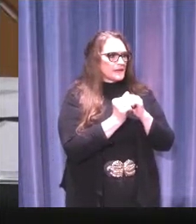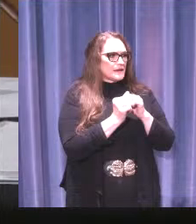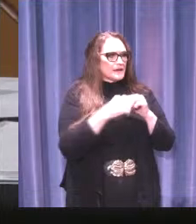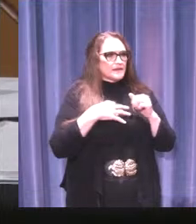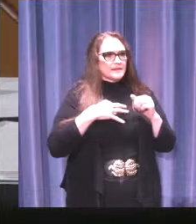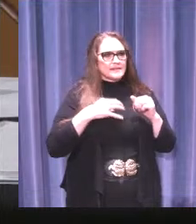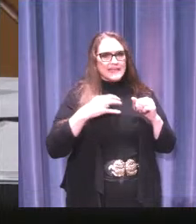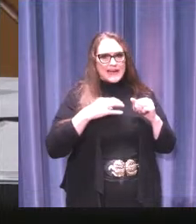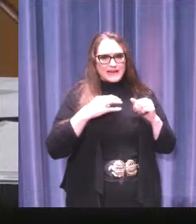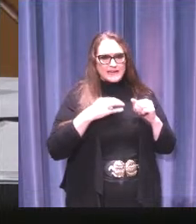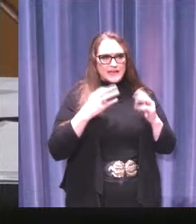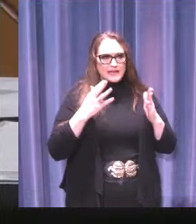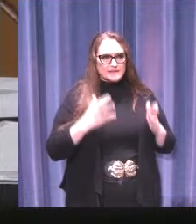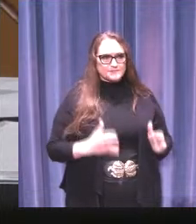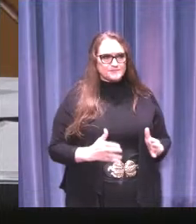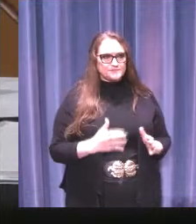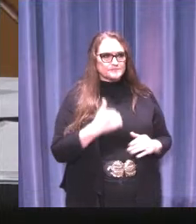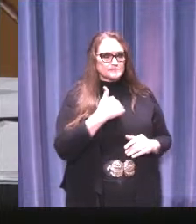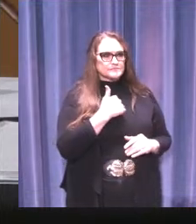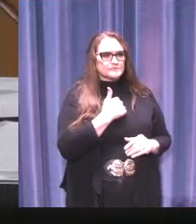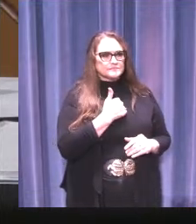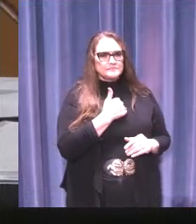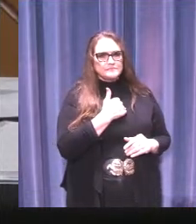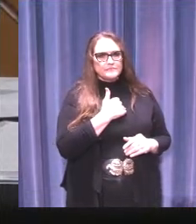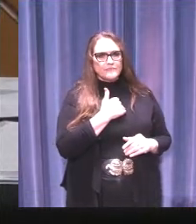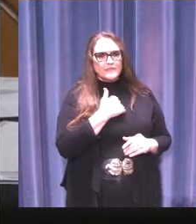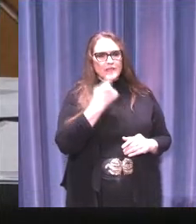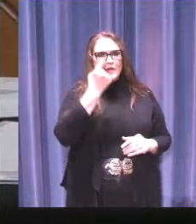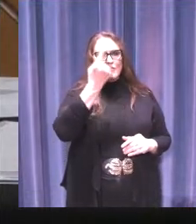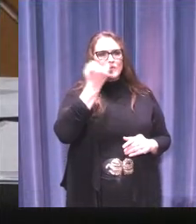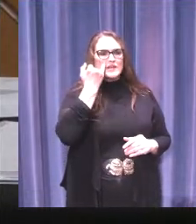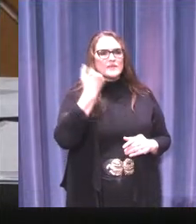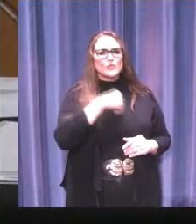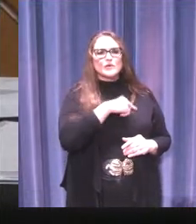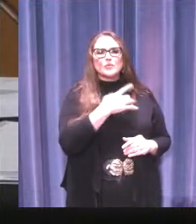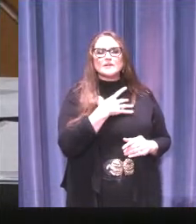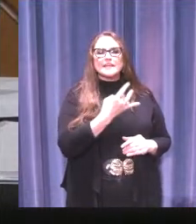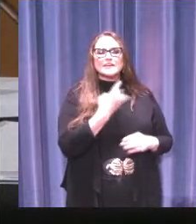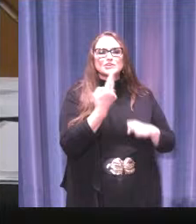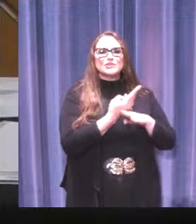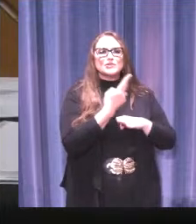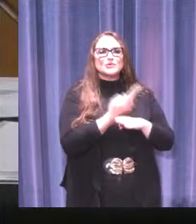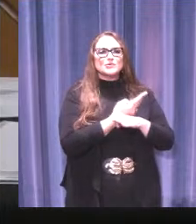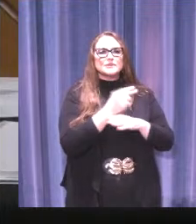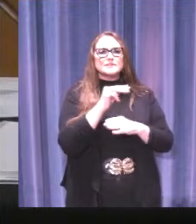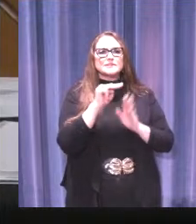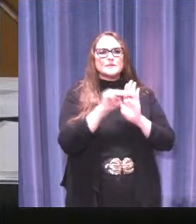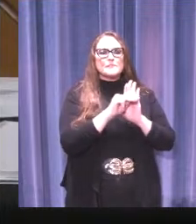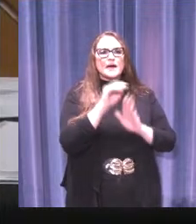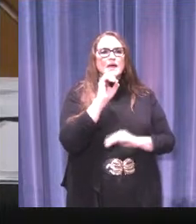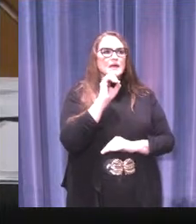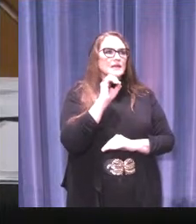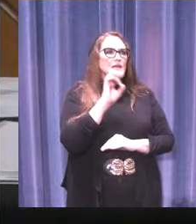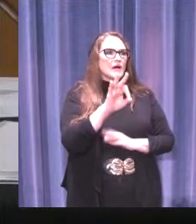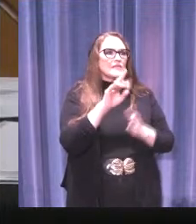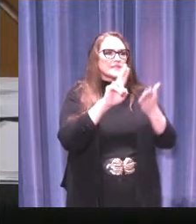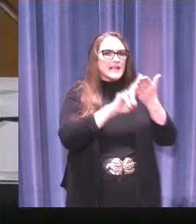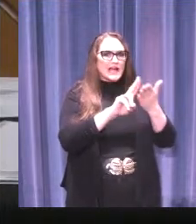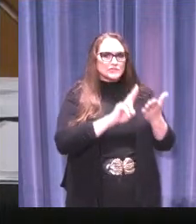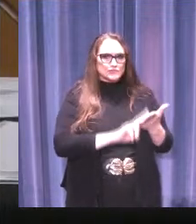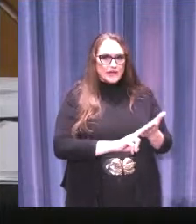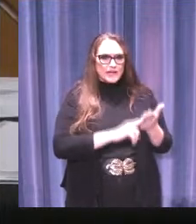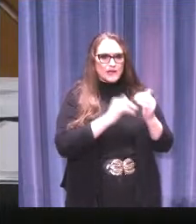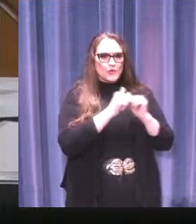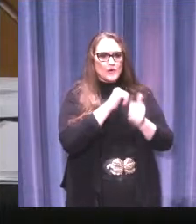candidate, I am wondering if we would like to use the model of the contract